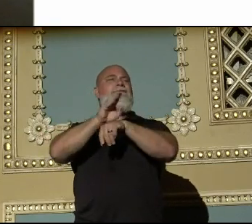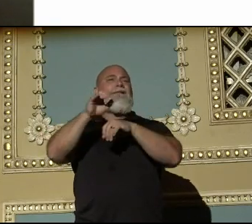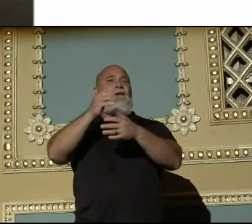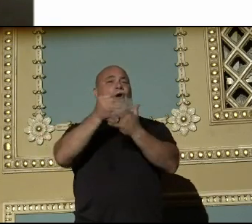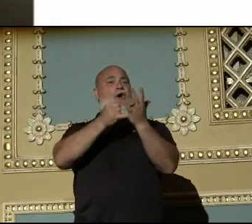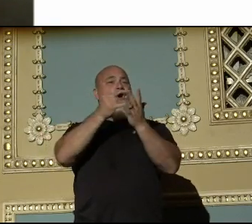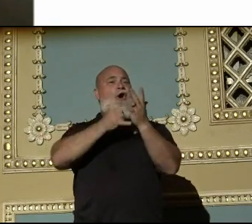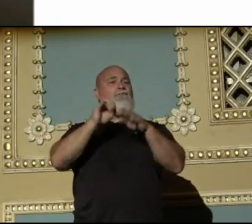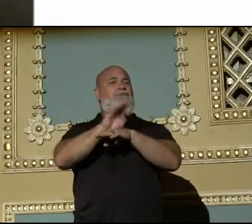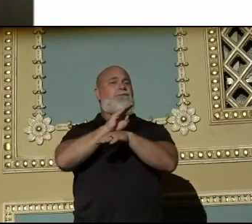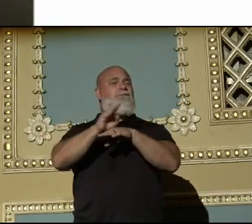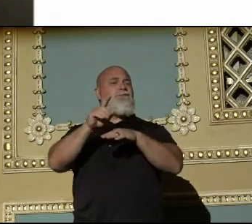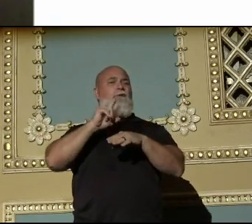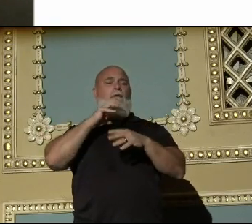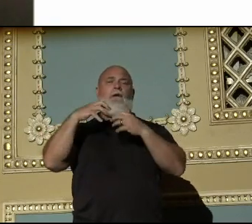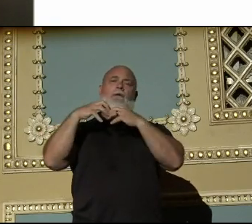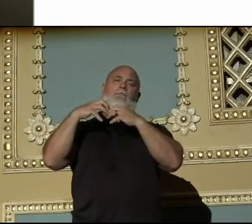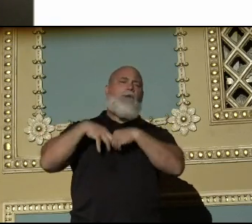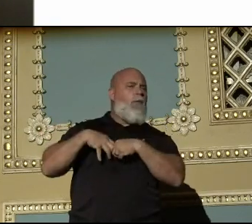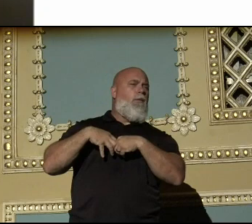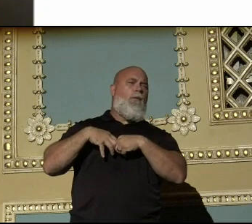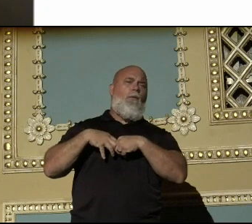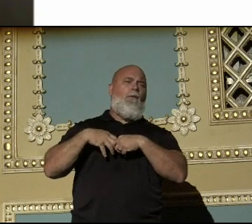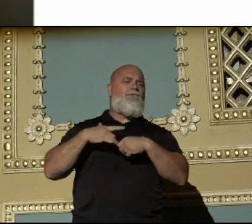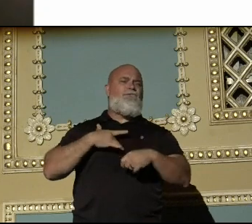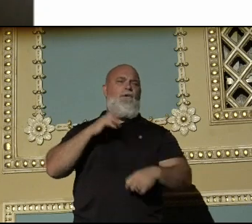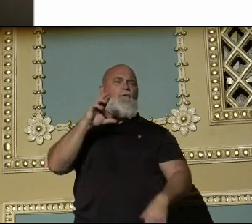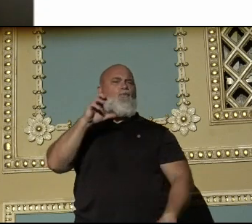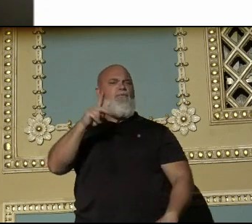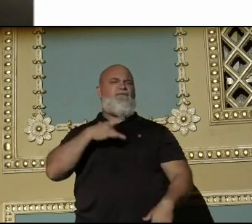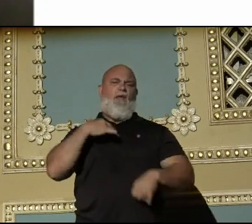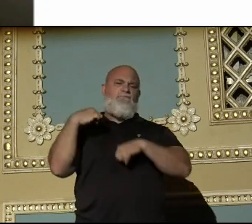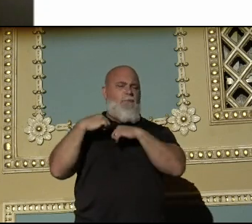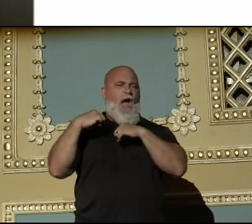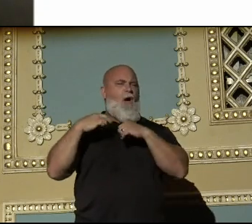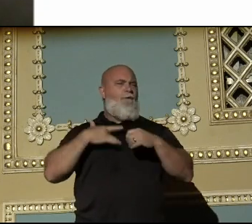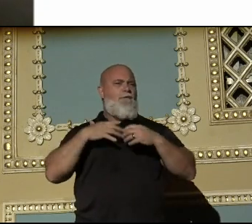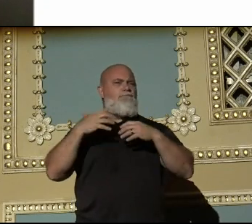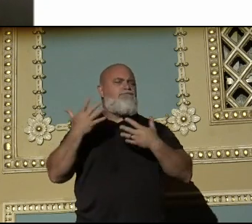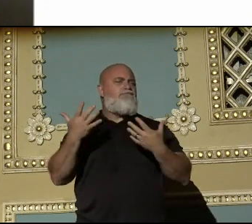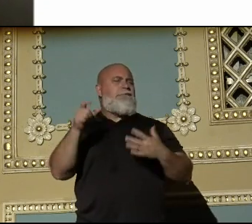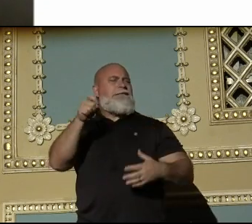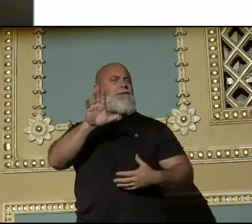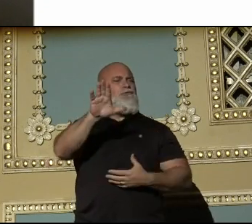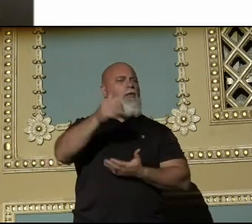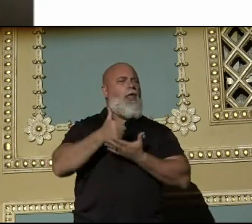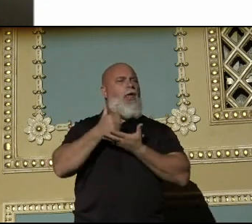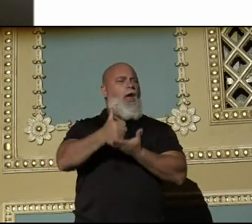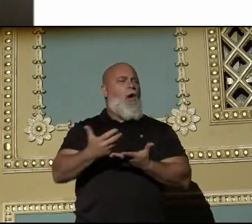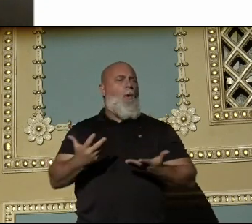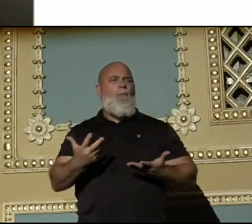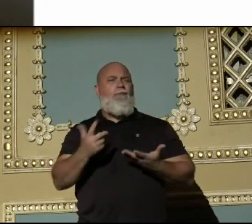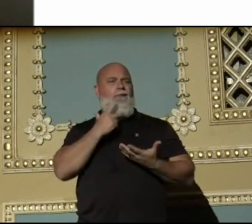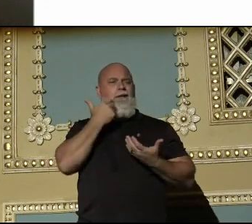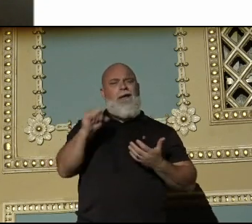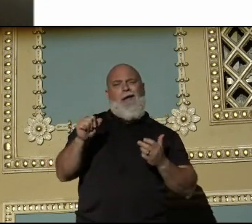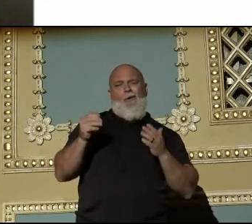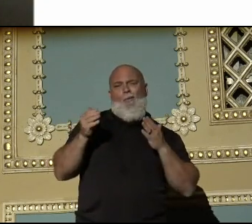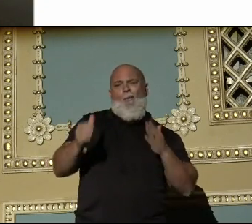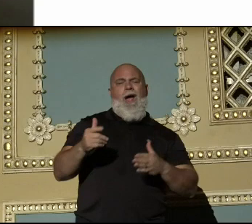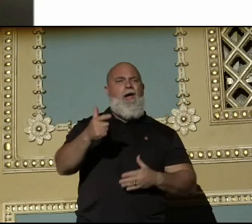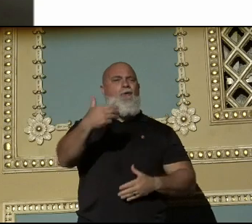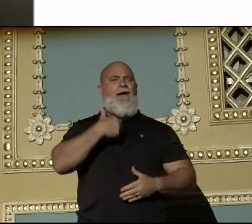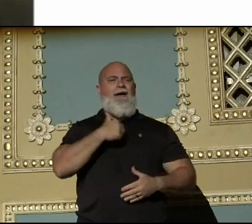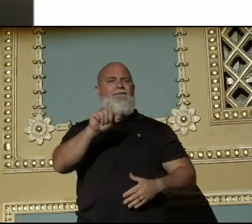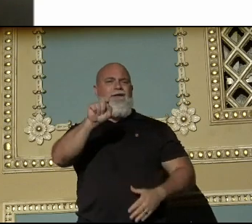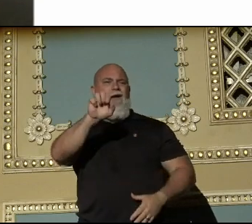been completely rocked from this pandemic, and it needs your help. So if there's any way that you have any extra